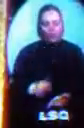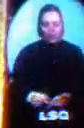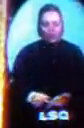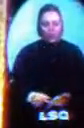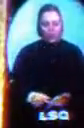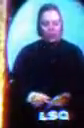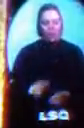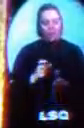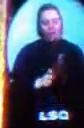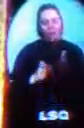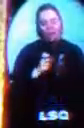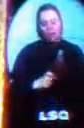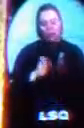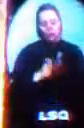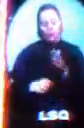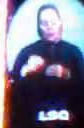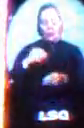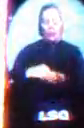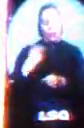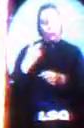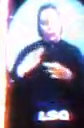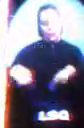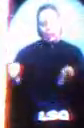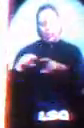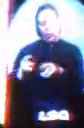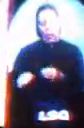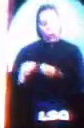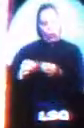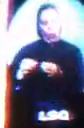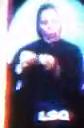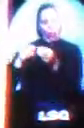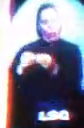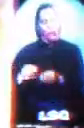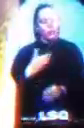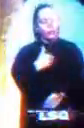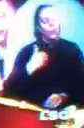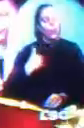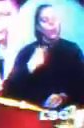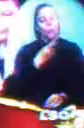while the streets of Toronto were littered with broken glass?